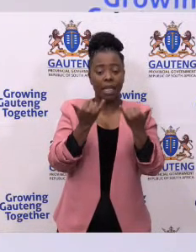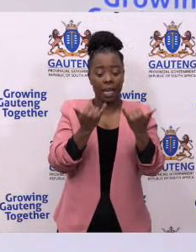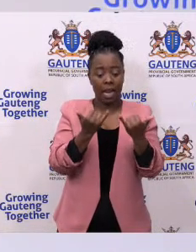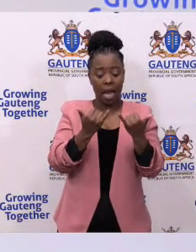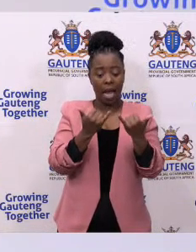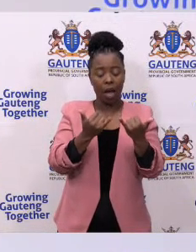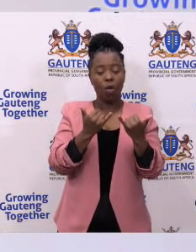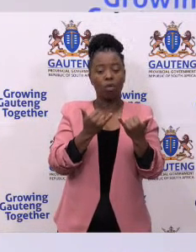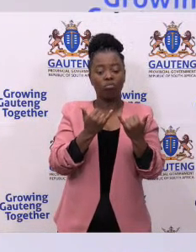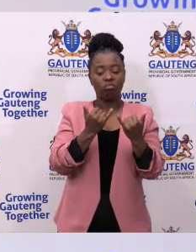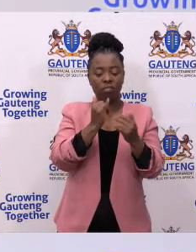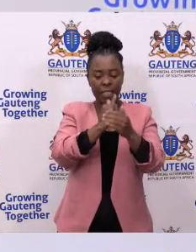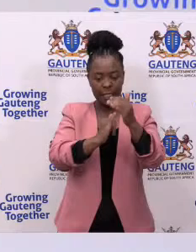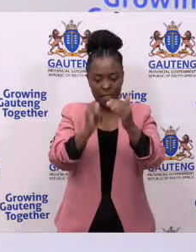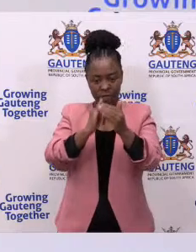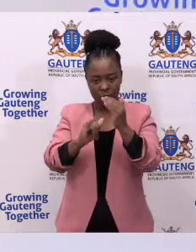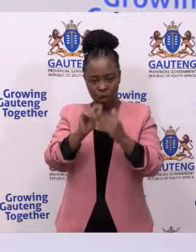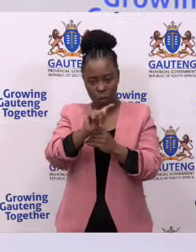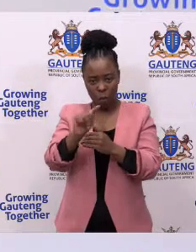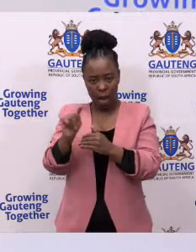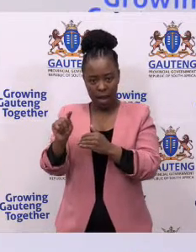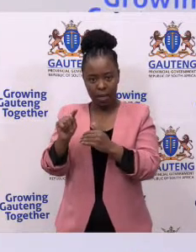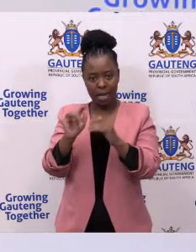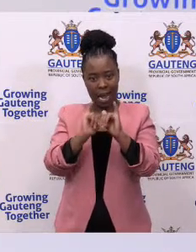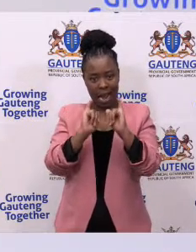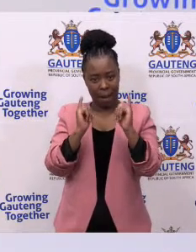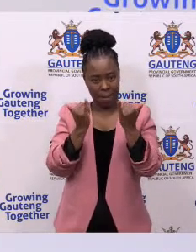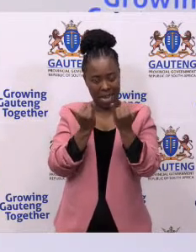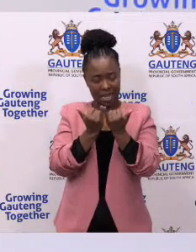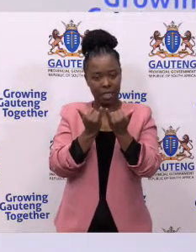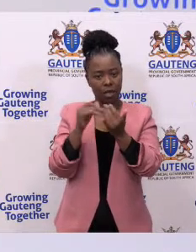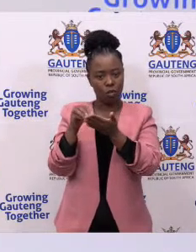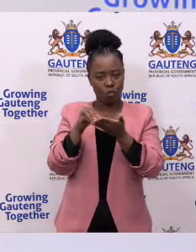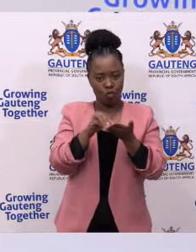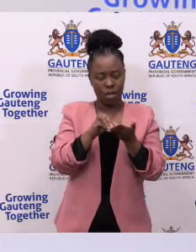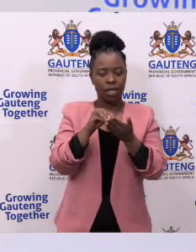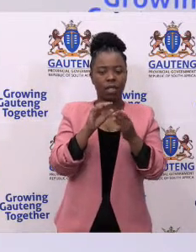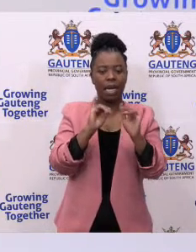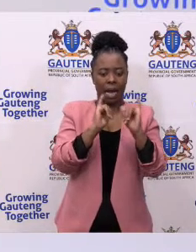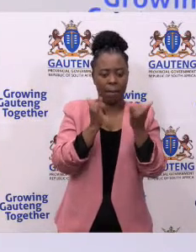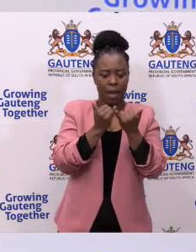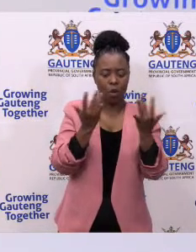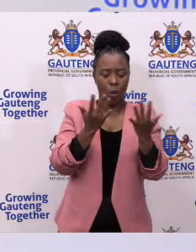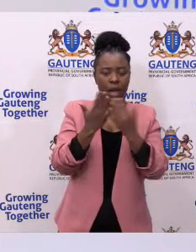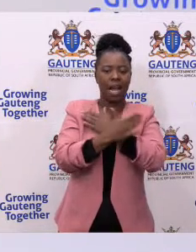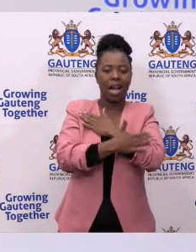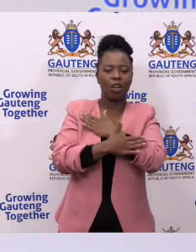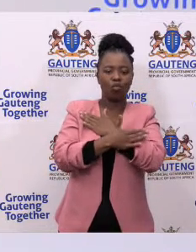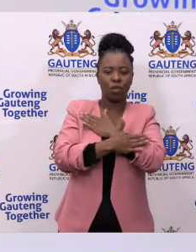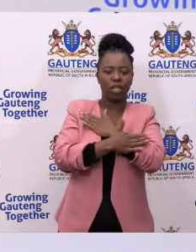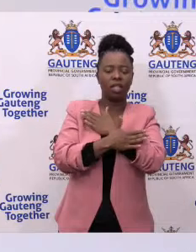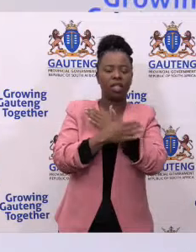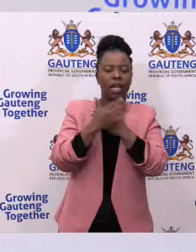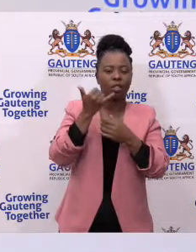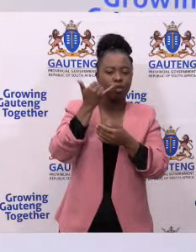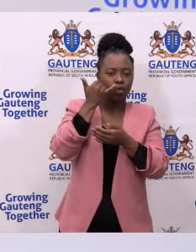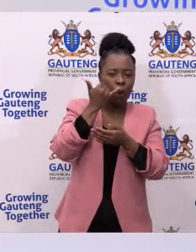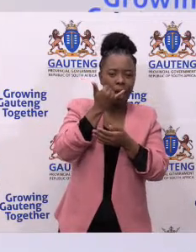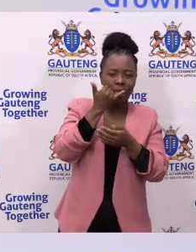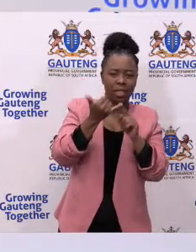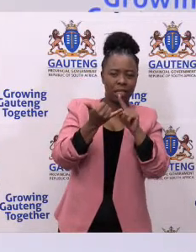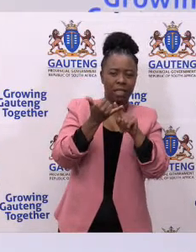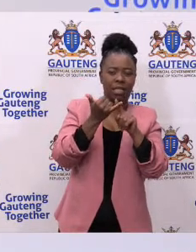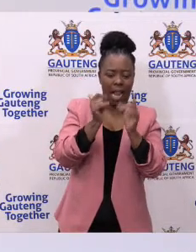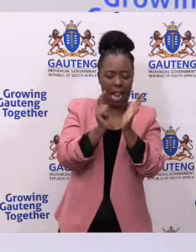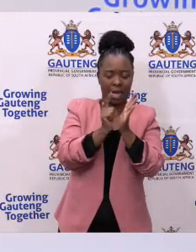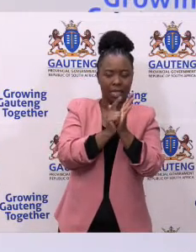of individuals, a company that is bringing remdesivir into the country, one of the drugs that has been